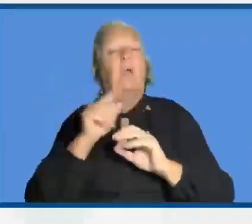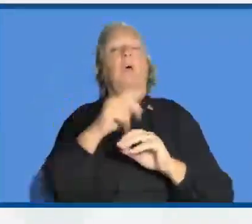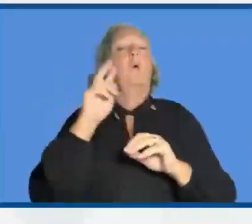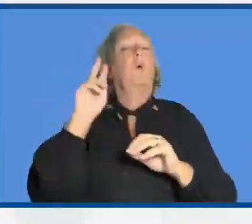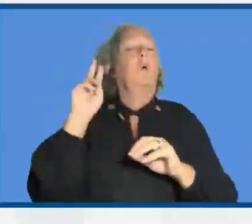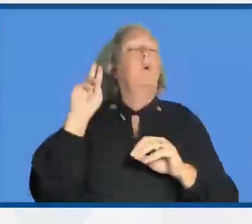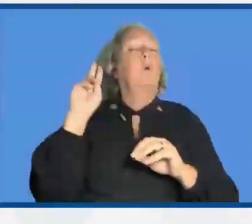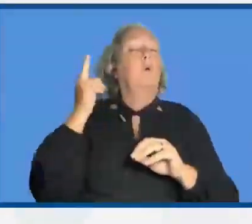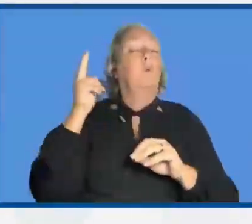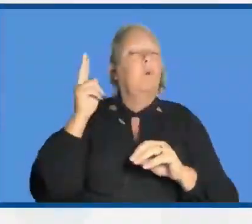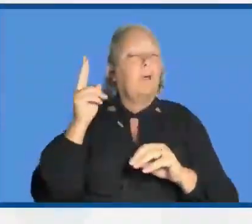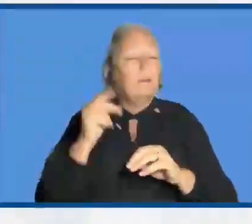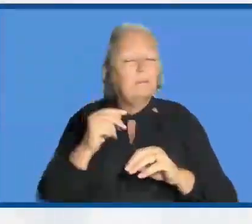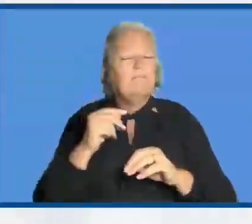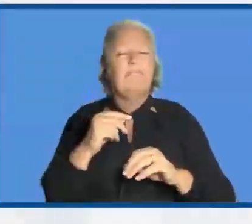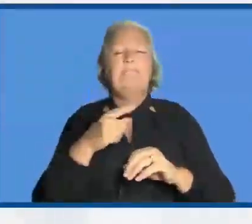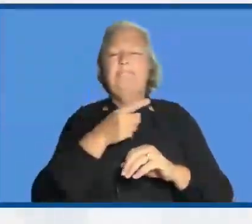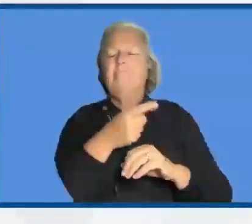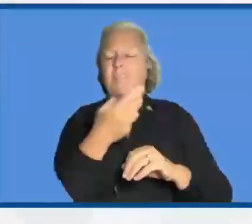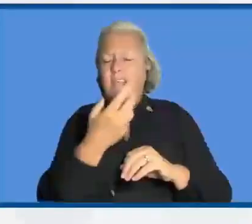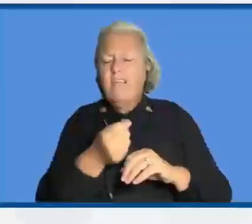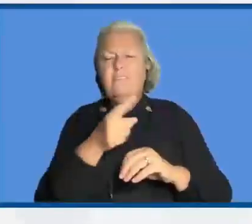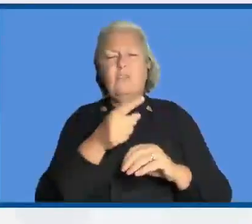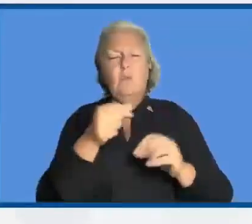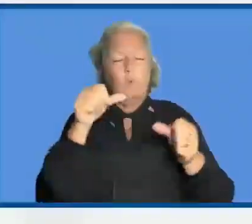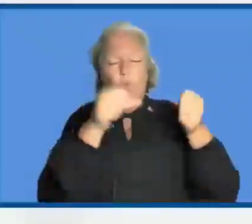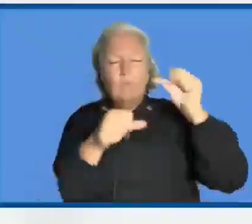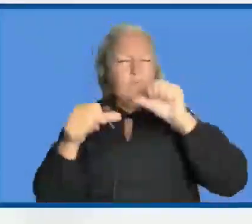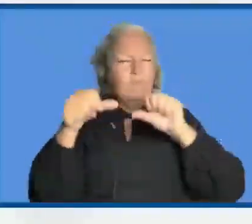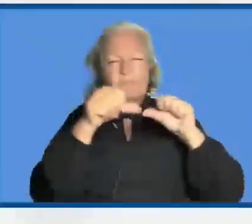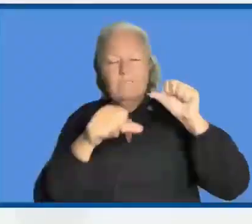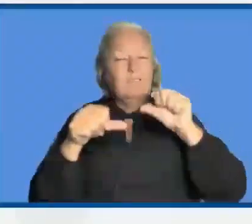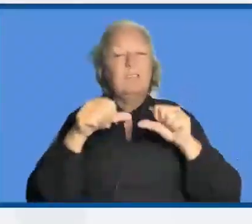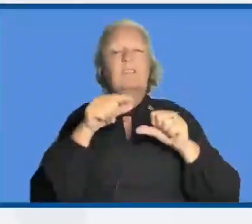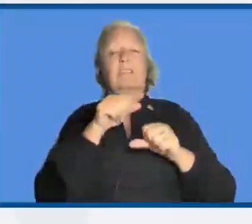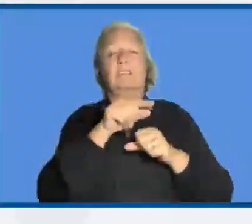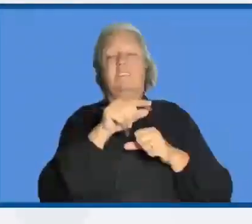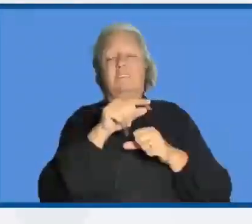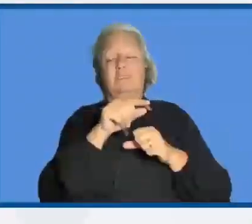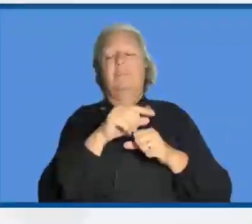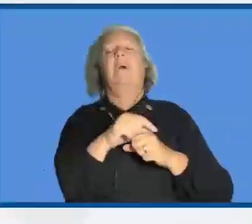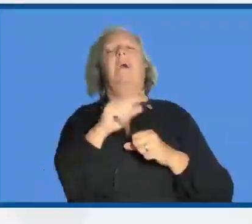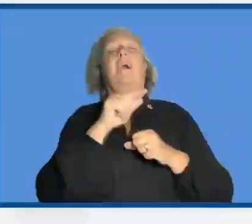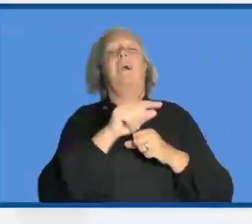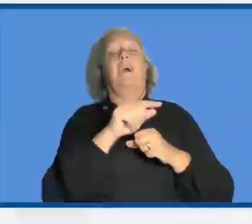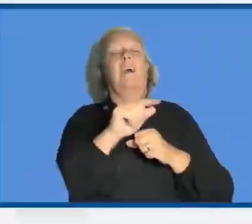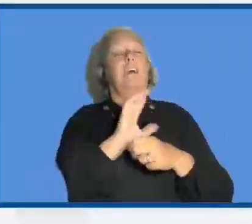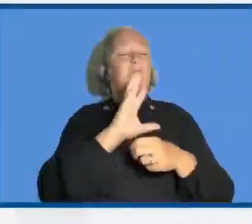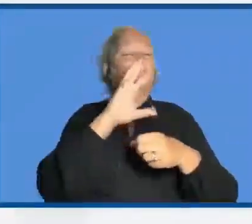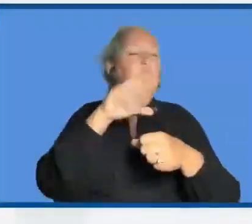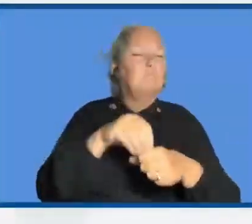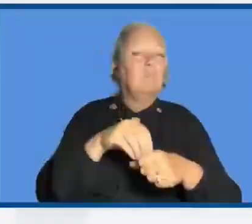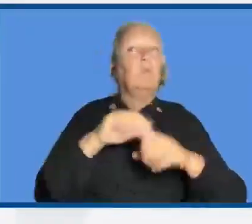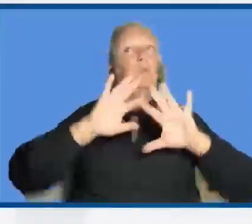a scientific system that is completely involved with the rest of the world scientists.